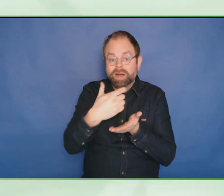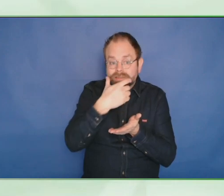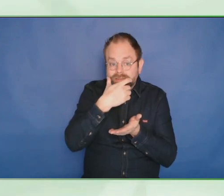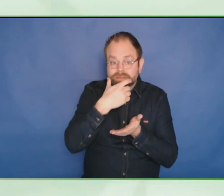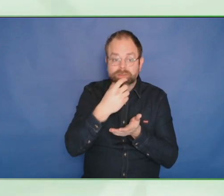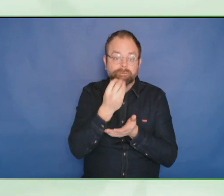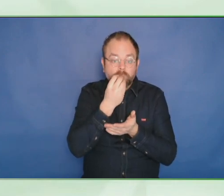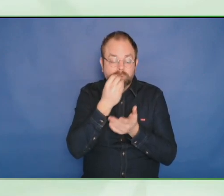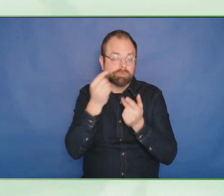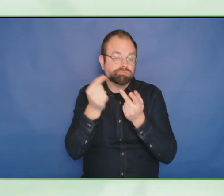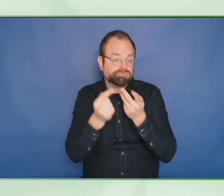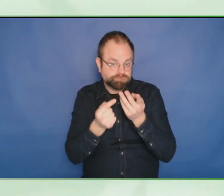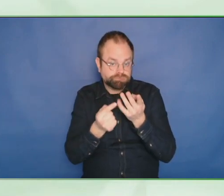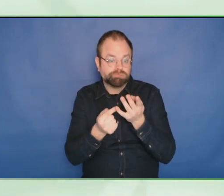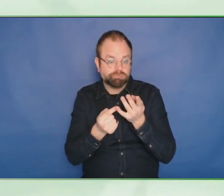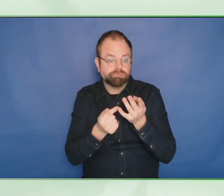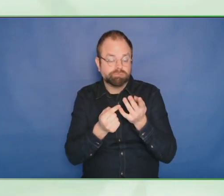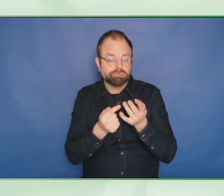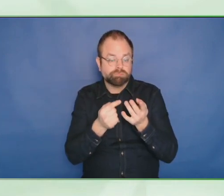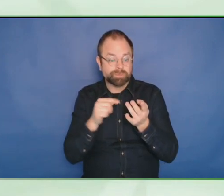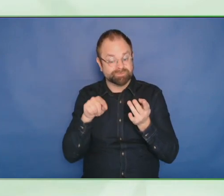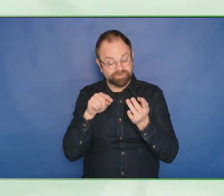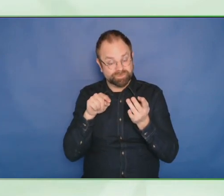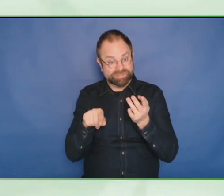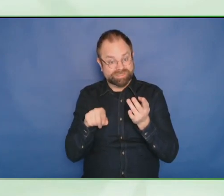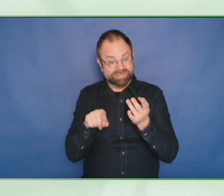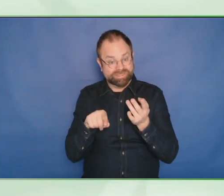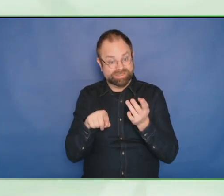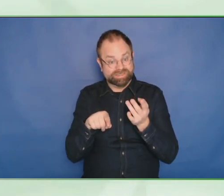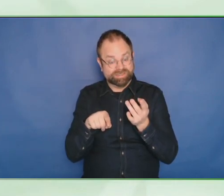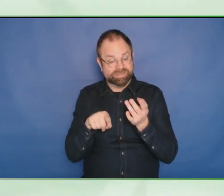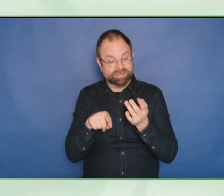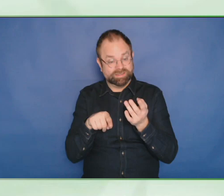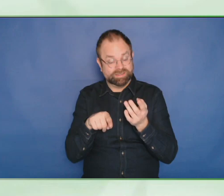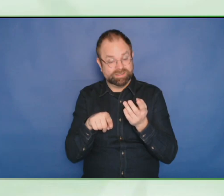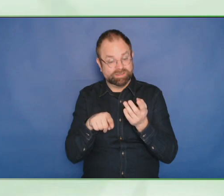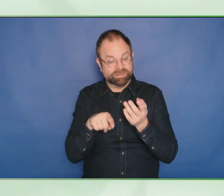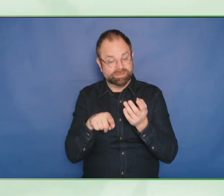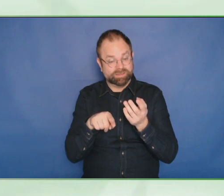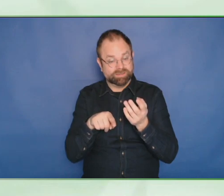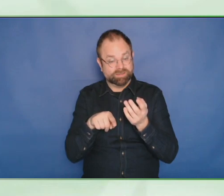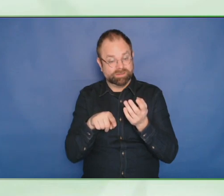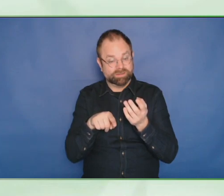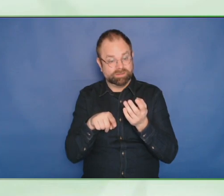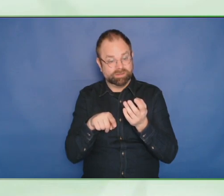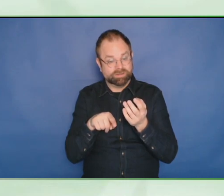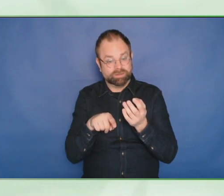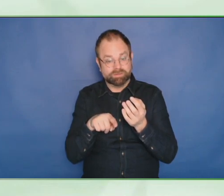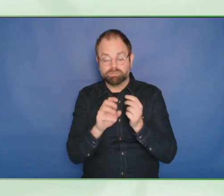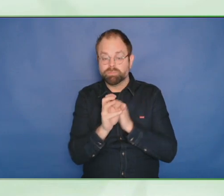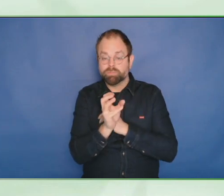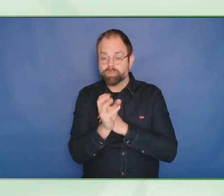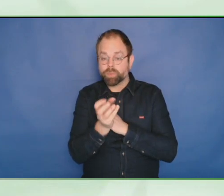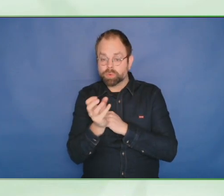product has a part of us. We're very, very proud